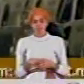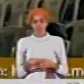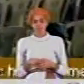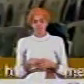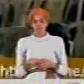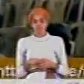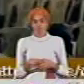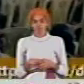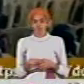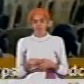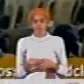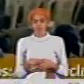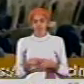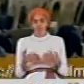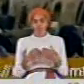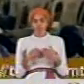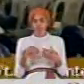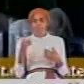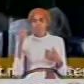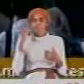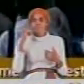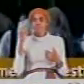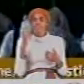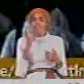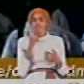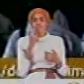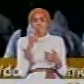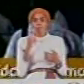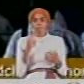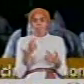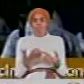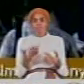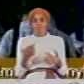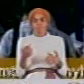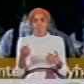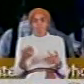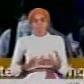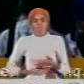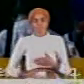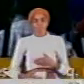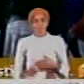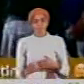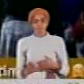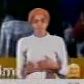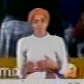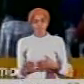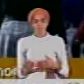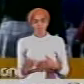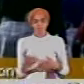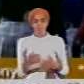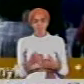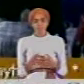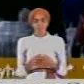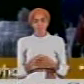She has been deaf and dumb from birth. But at the wait for her to come. Okay.